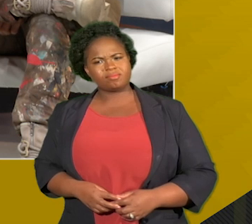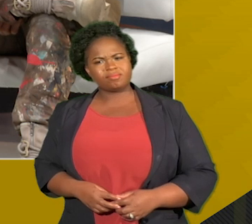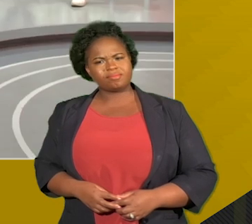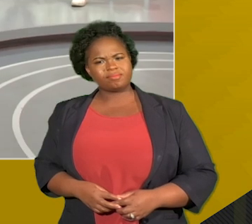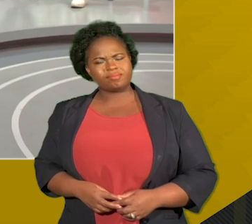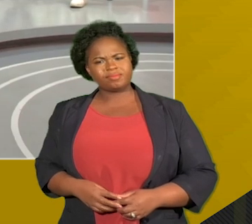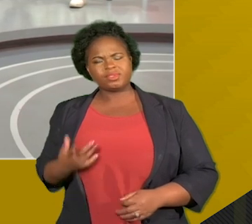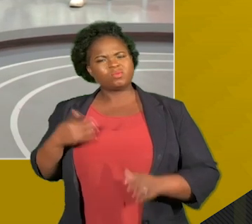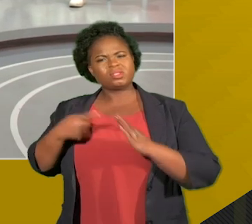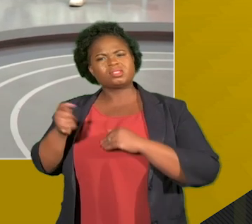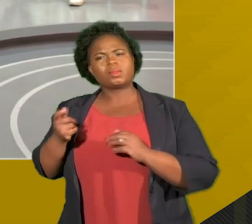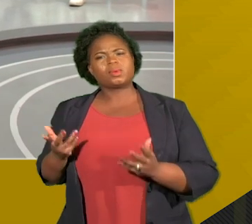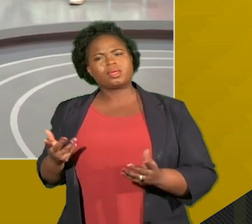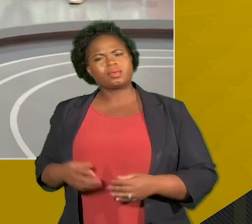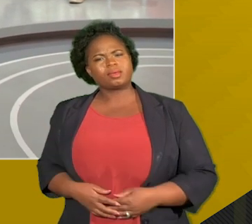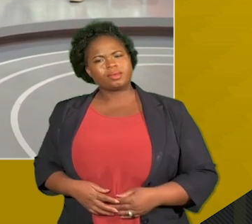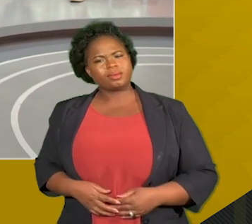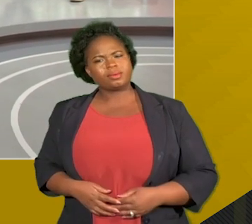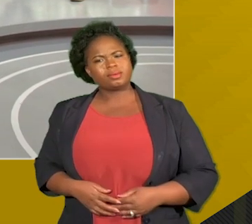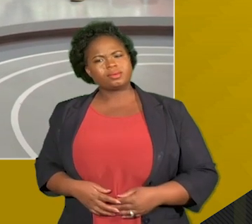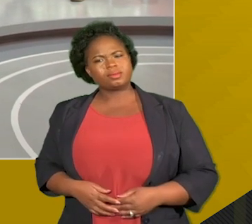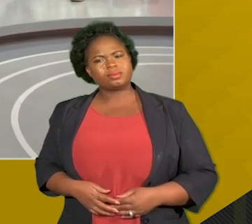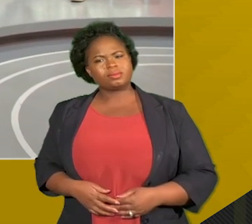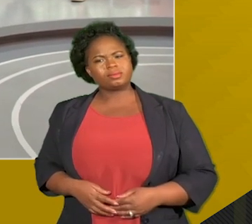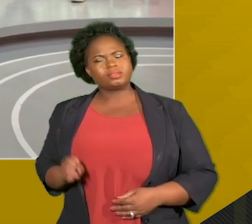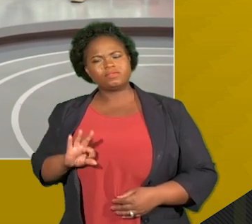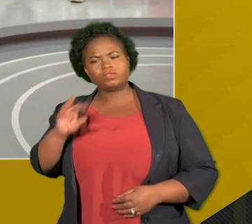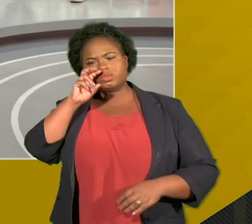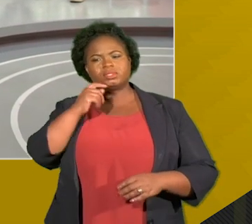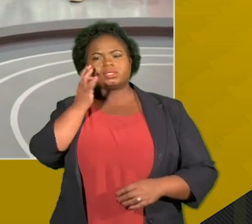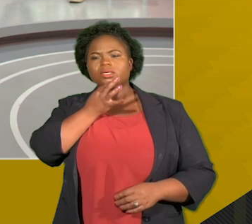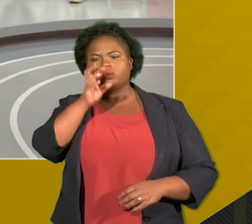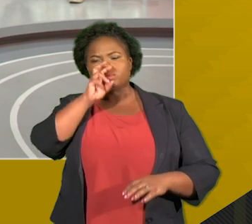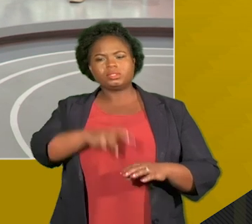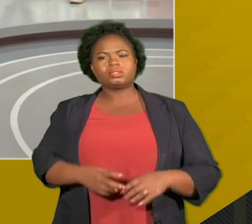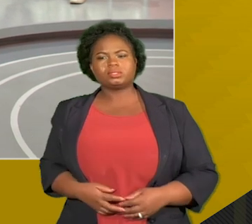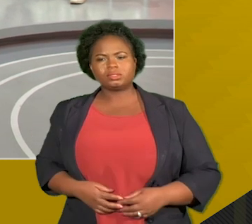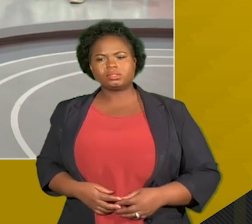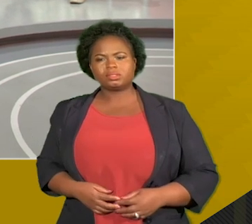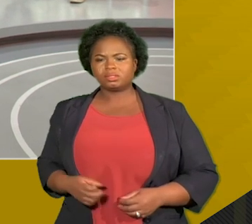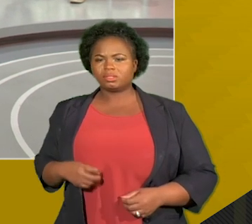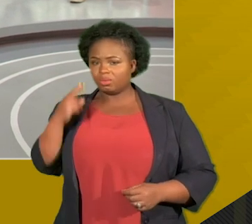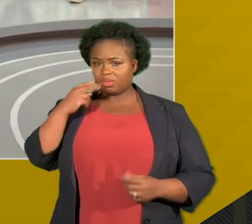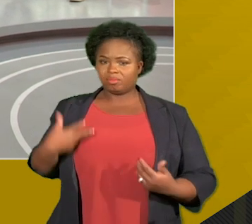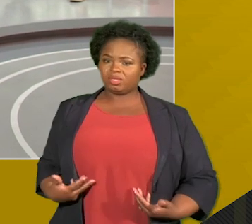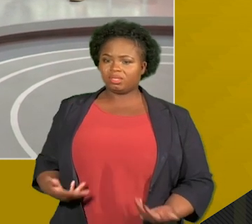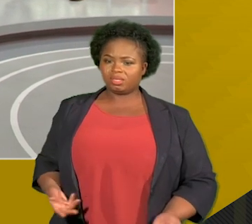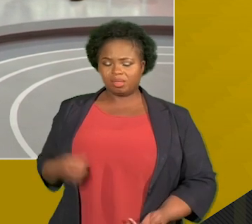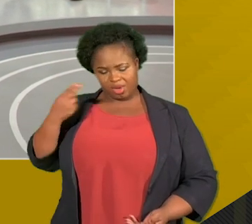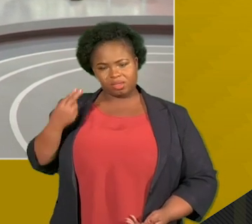So where do you sell? Me. In general, if we're a hot dog gallery, we're excited. Look at me. You are